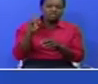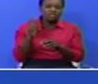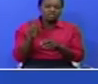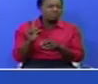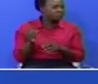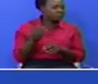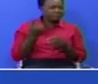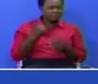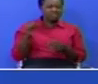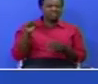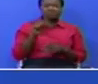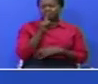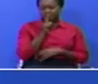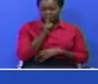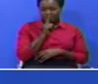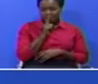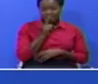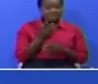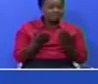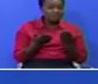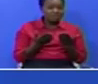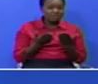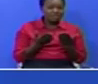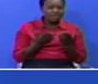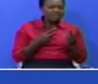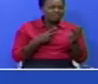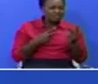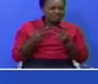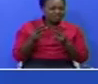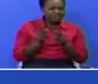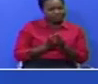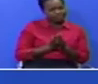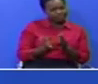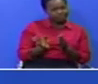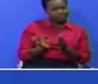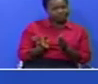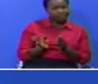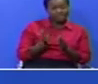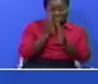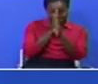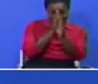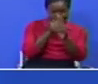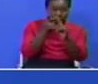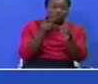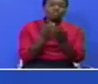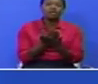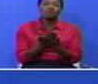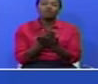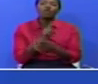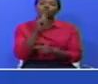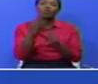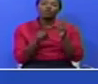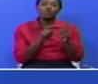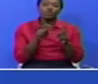answer that question, and it appeared they were mostly very evasive from some of the questions that they were being asked by the members of the